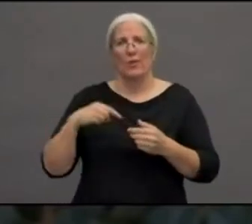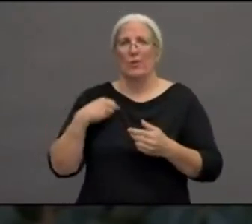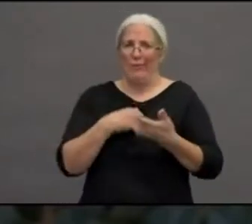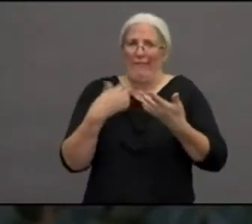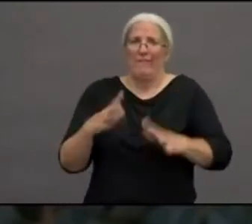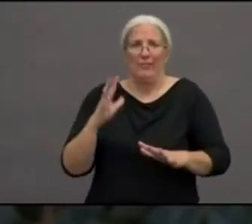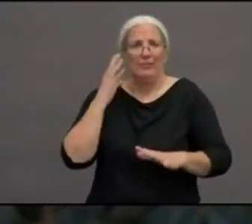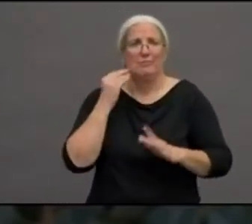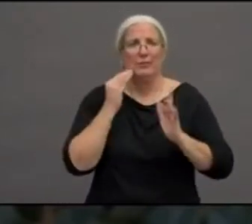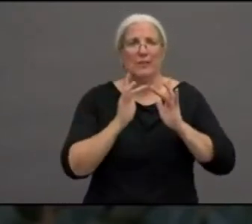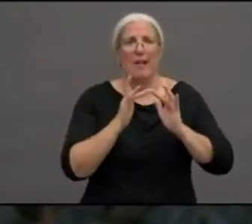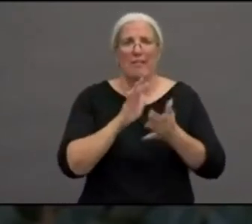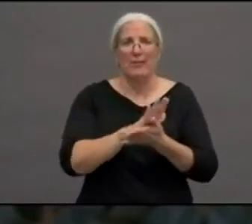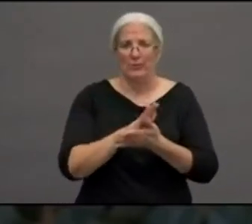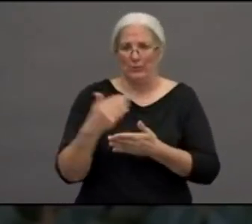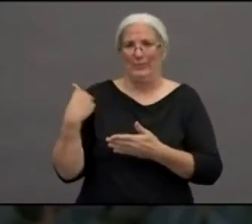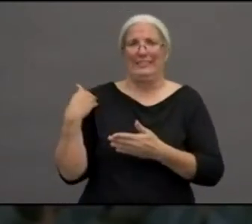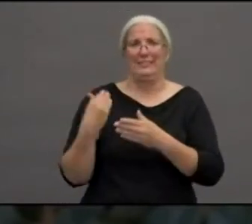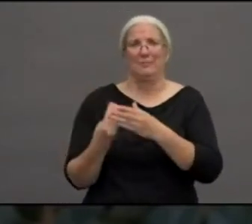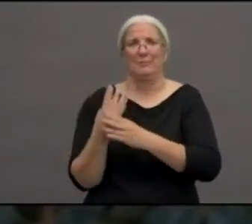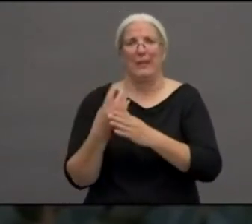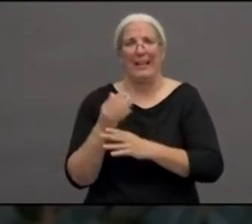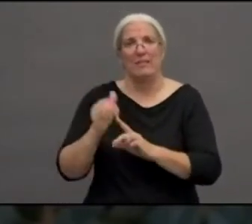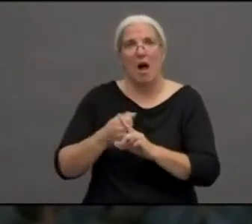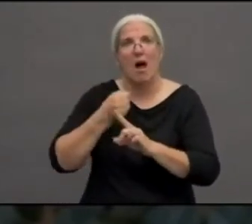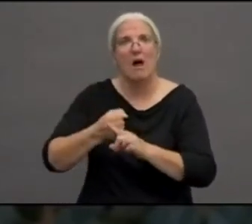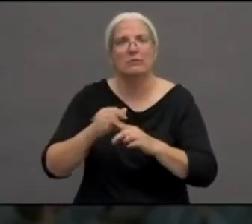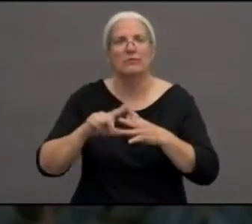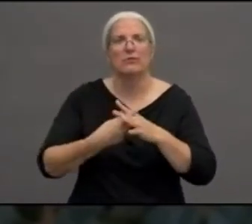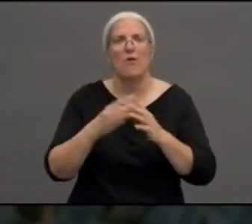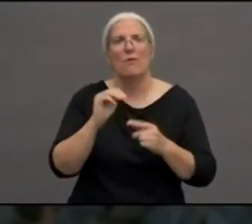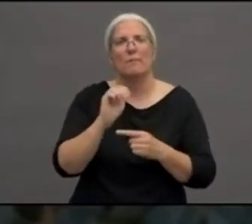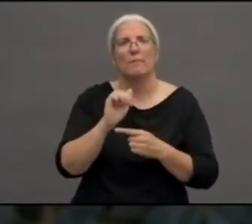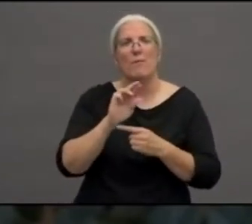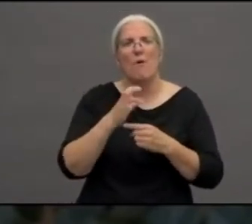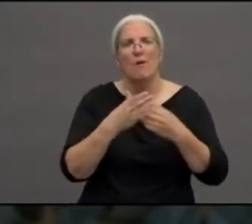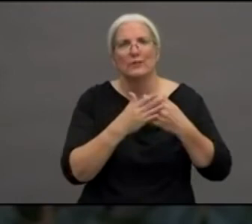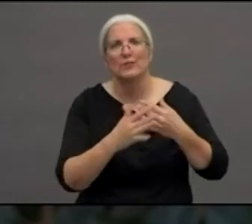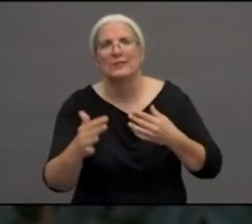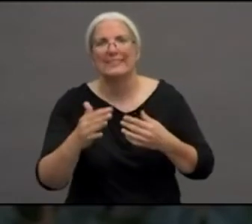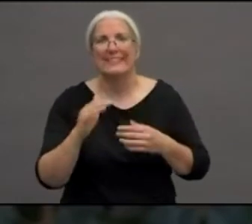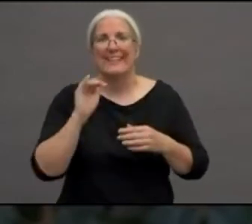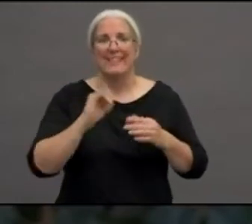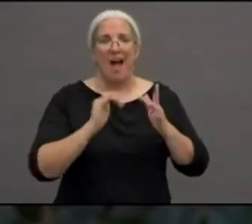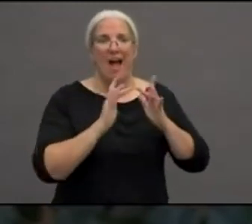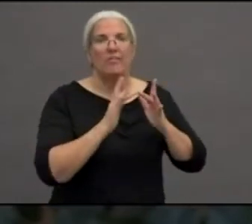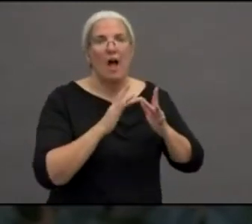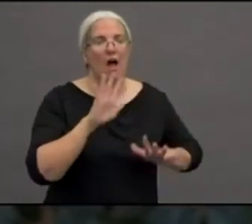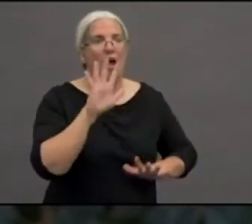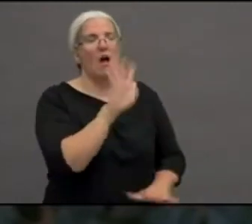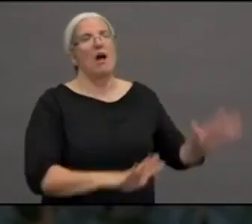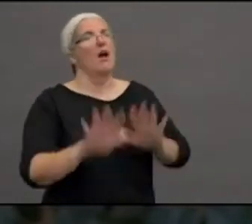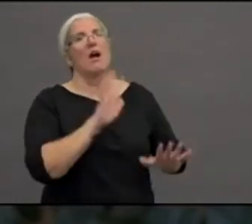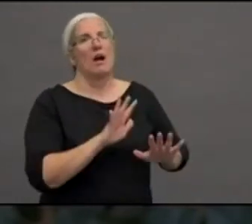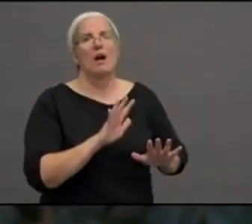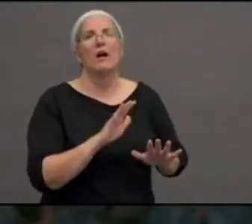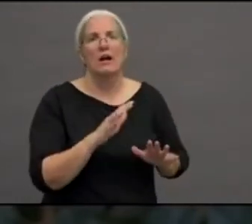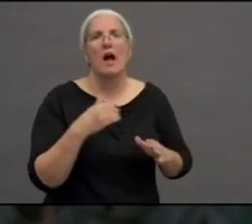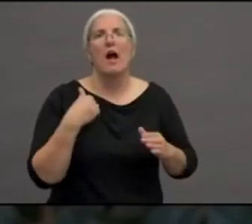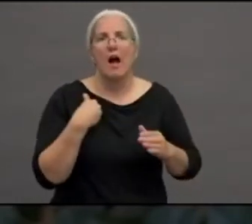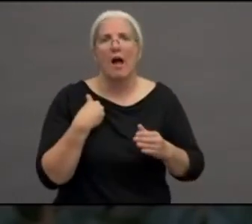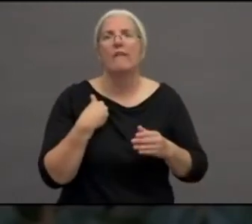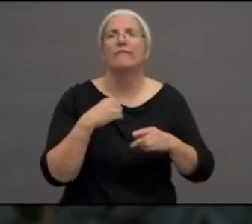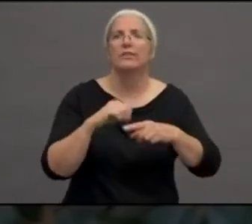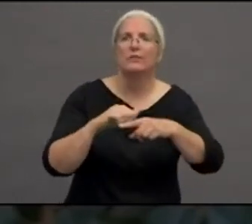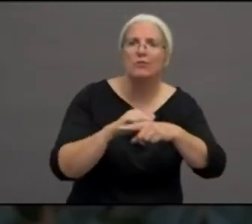We started in March with online training, online schooling. So focus on what worked, what helped